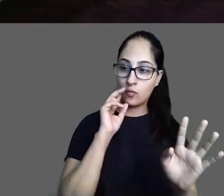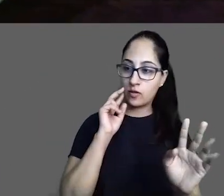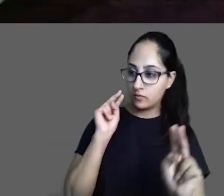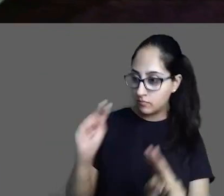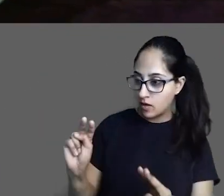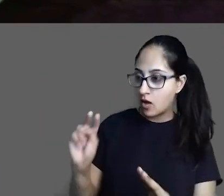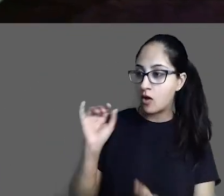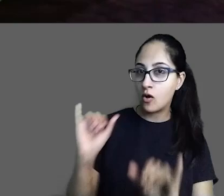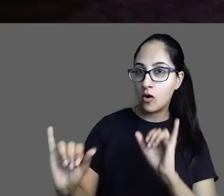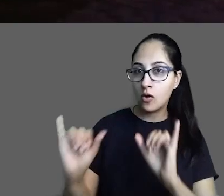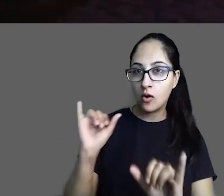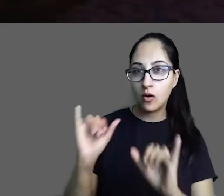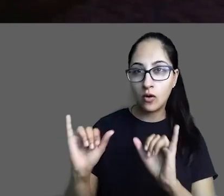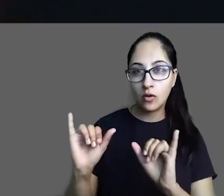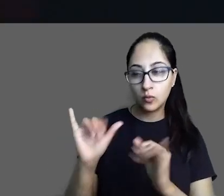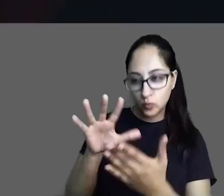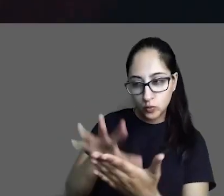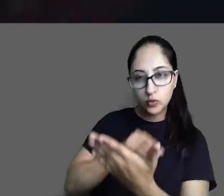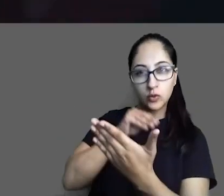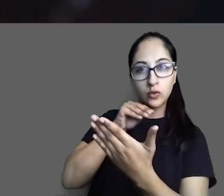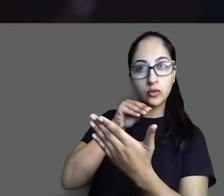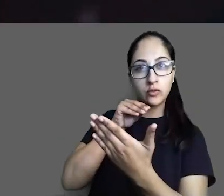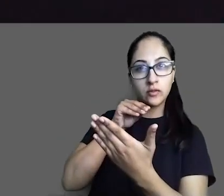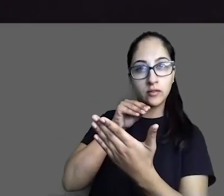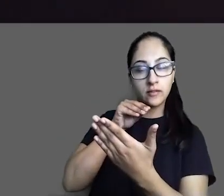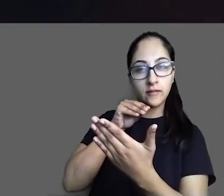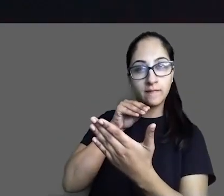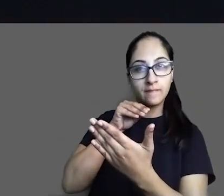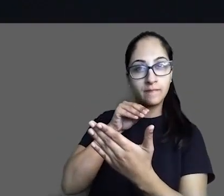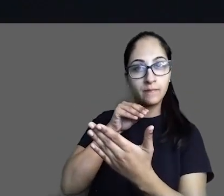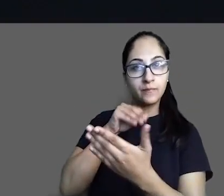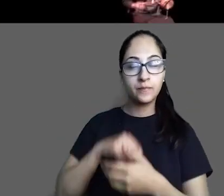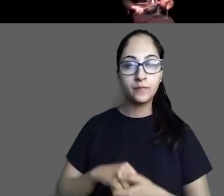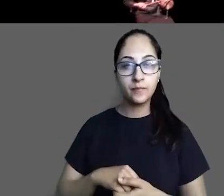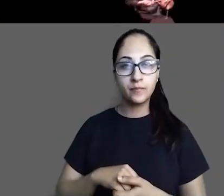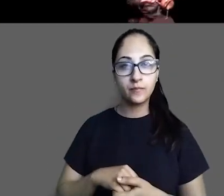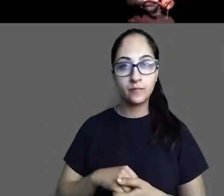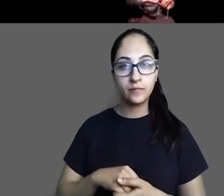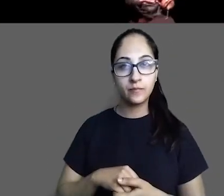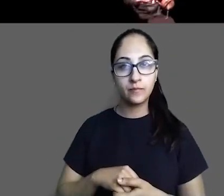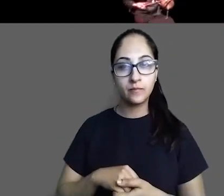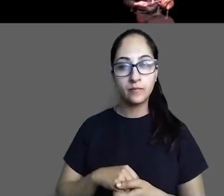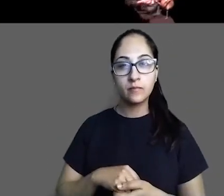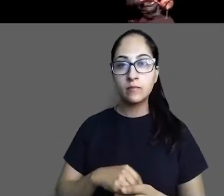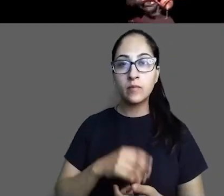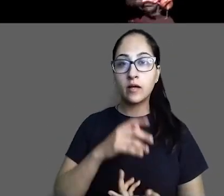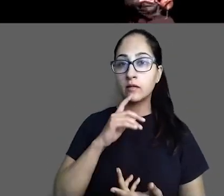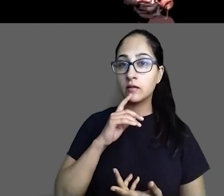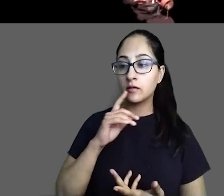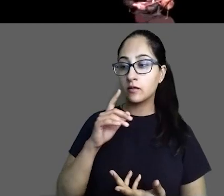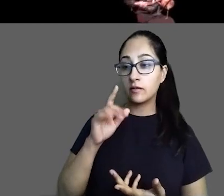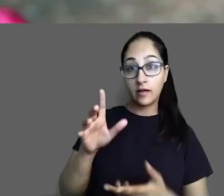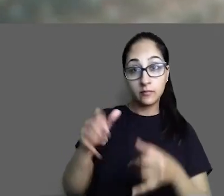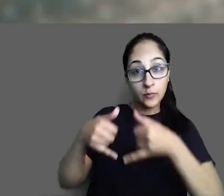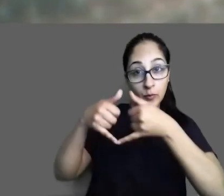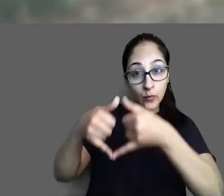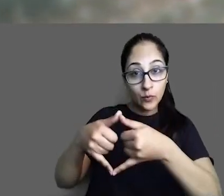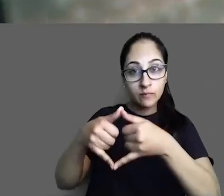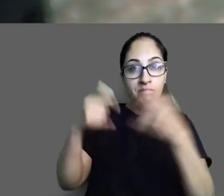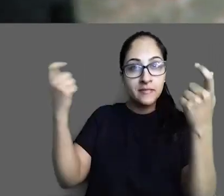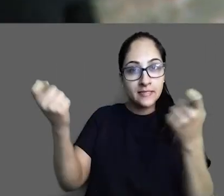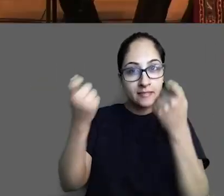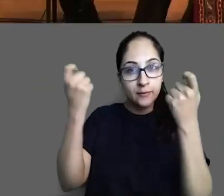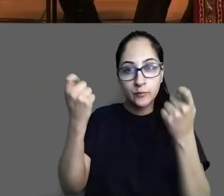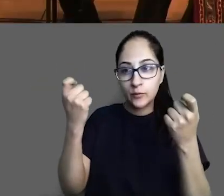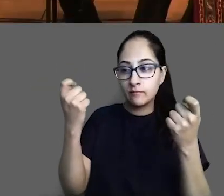its geographic location. But at the same time, it will not bring with it any kind of negative connotations or dogma. It will